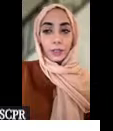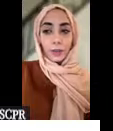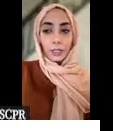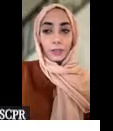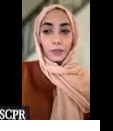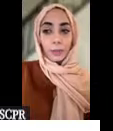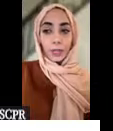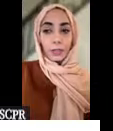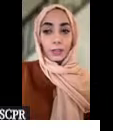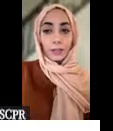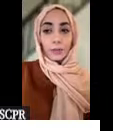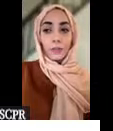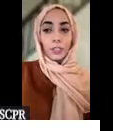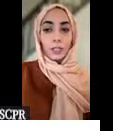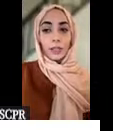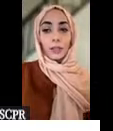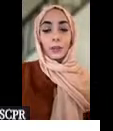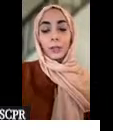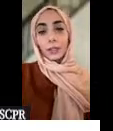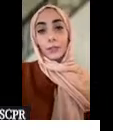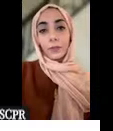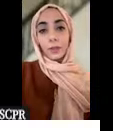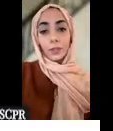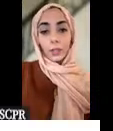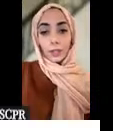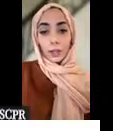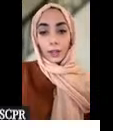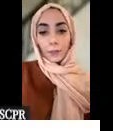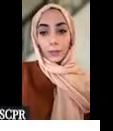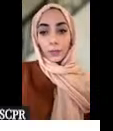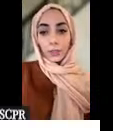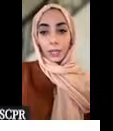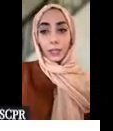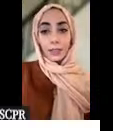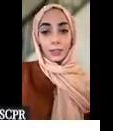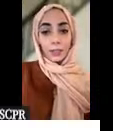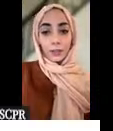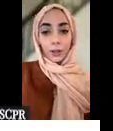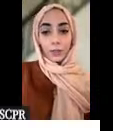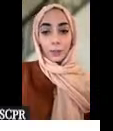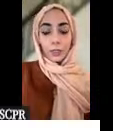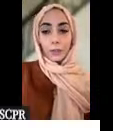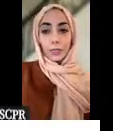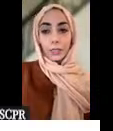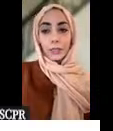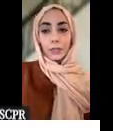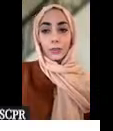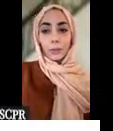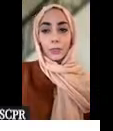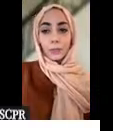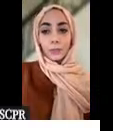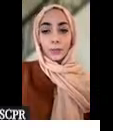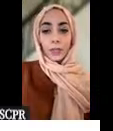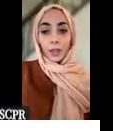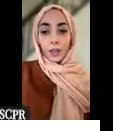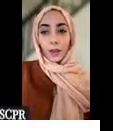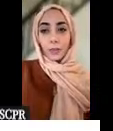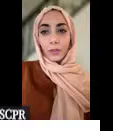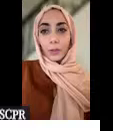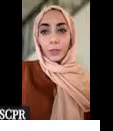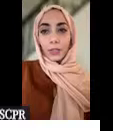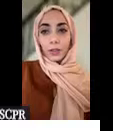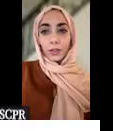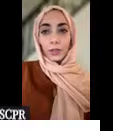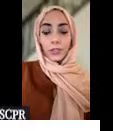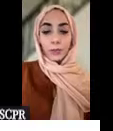have effectively upheld a system of genocide and apartheid for decades, and it's our responsibility to disrupt it.